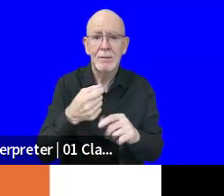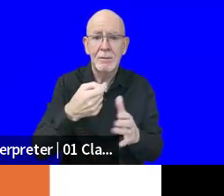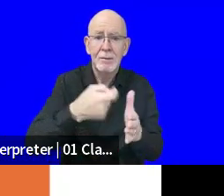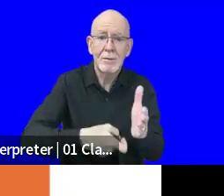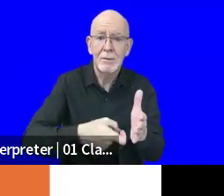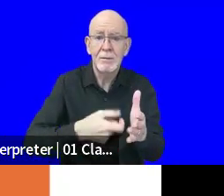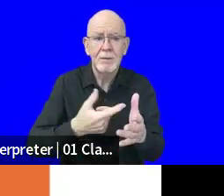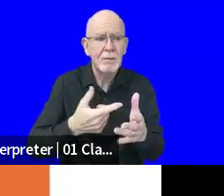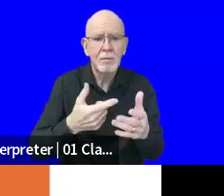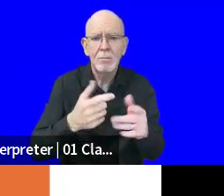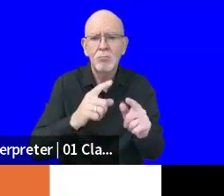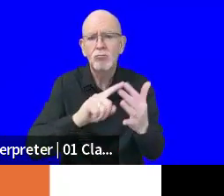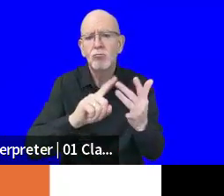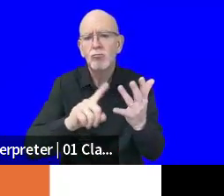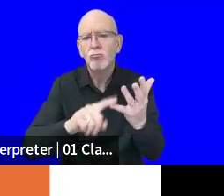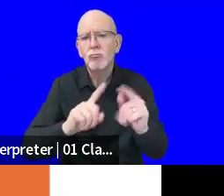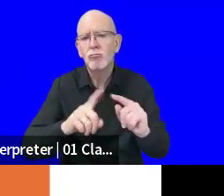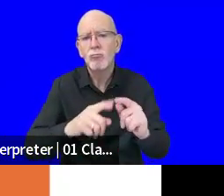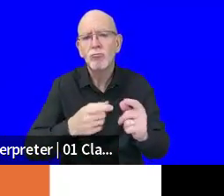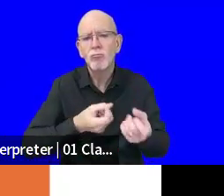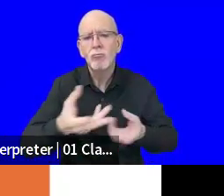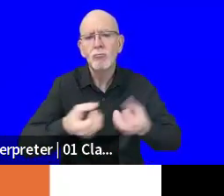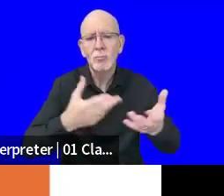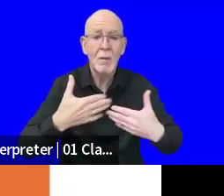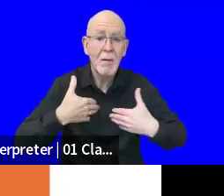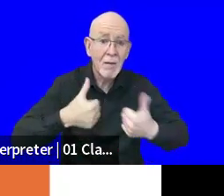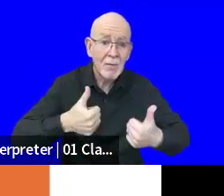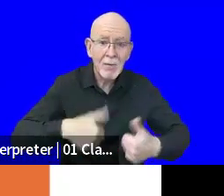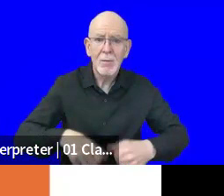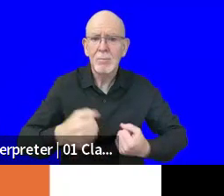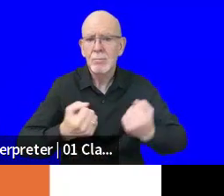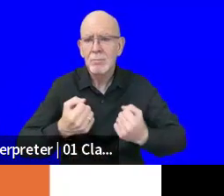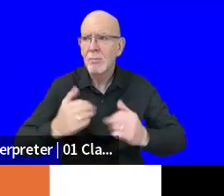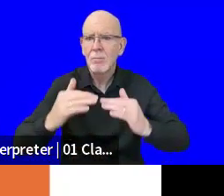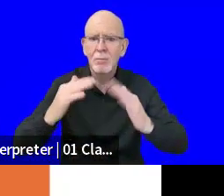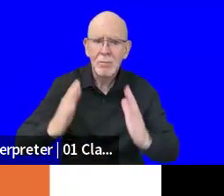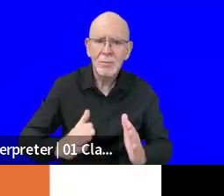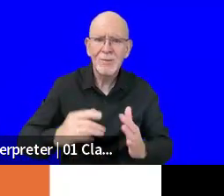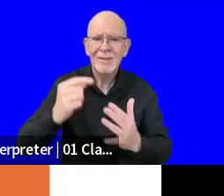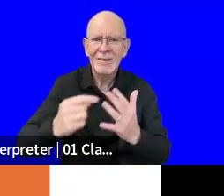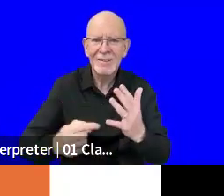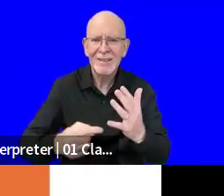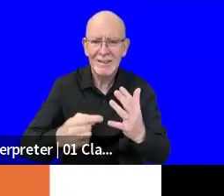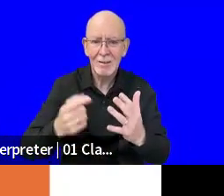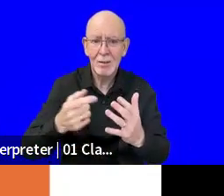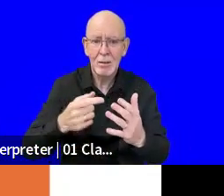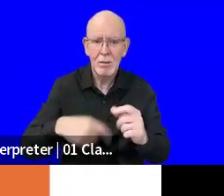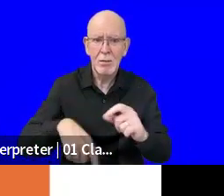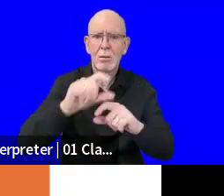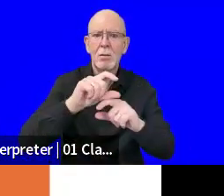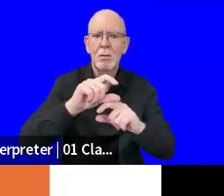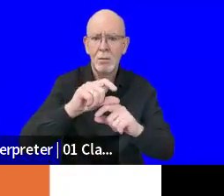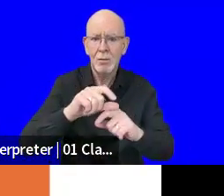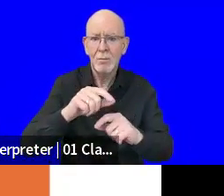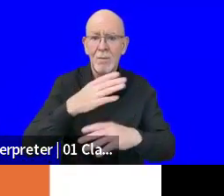on. But people with disabilities often have greater needs in those areas and incur extra expenses there. So when we talk about